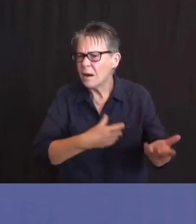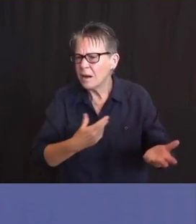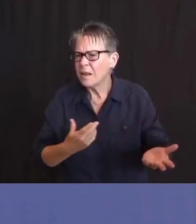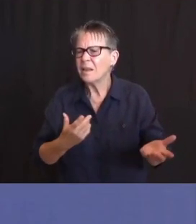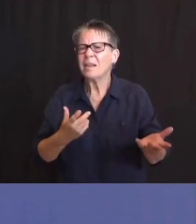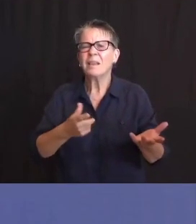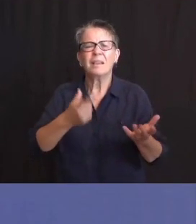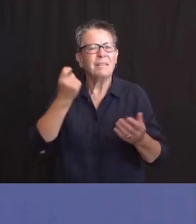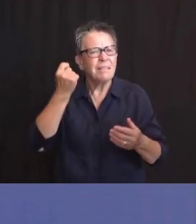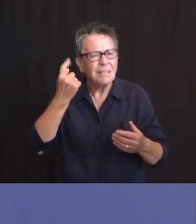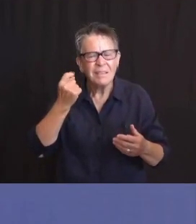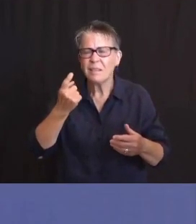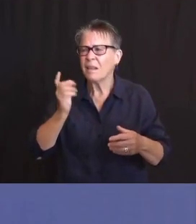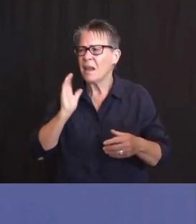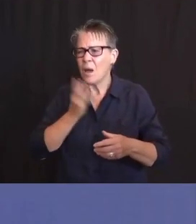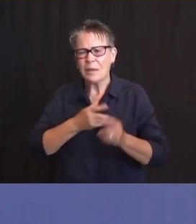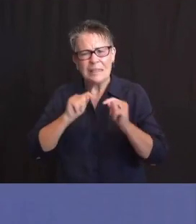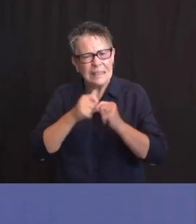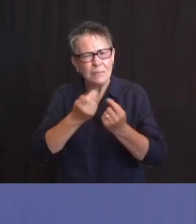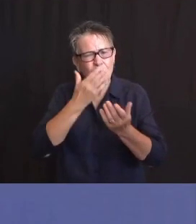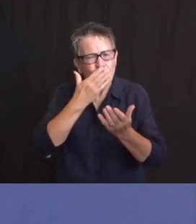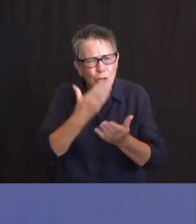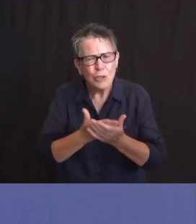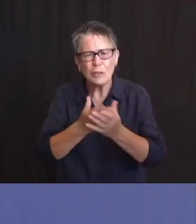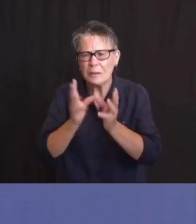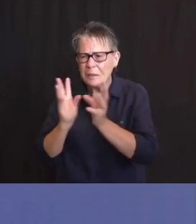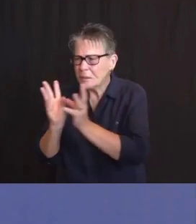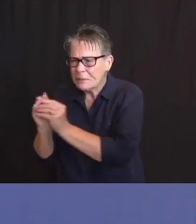myself, with one of the big unions.